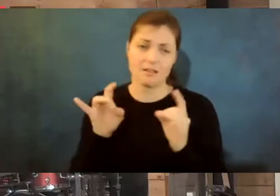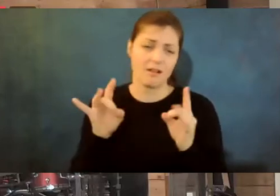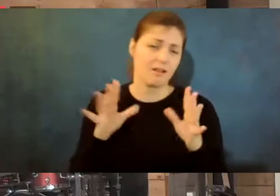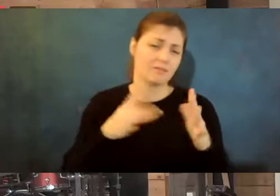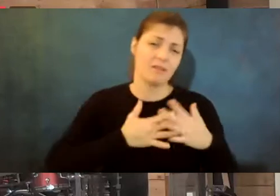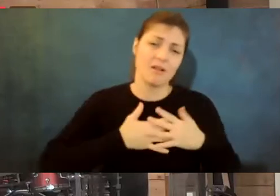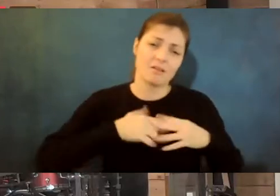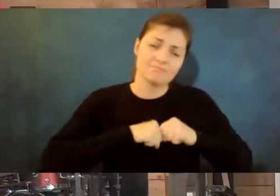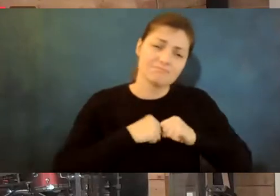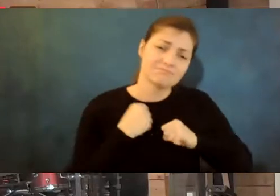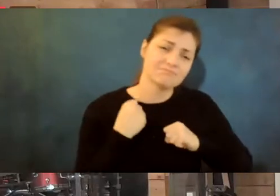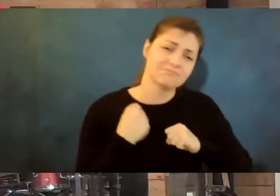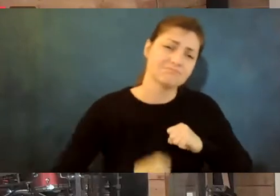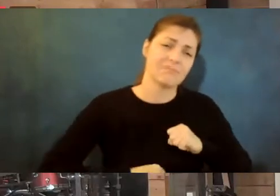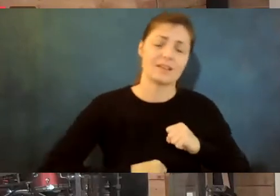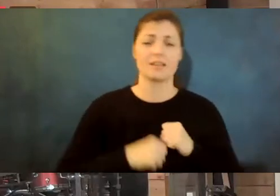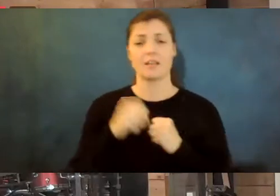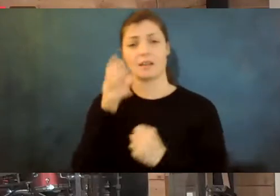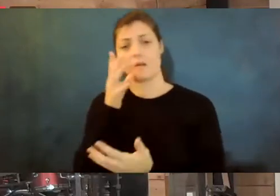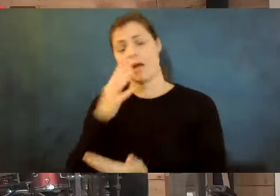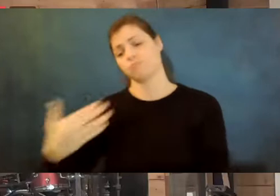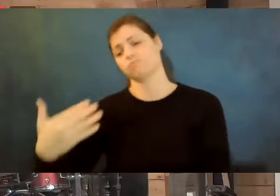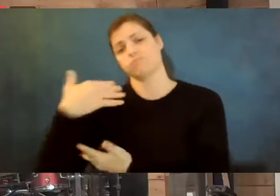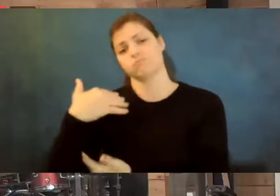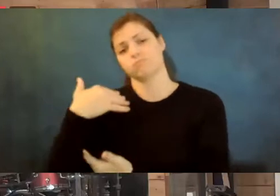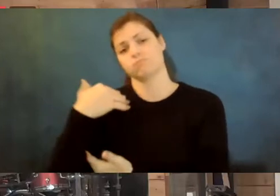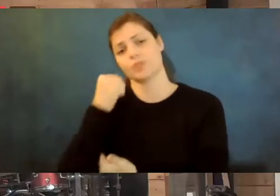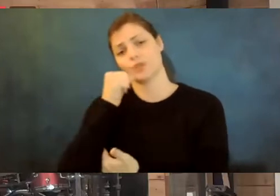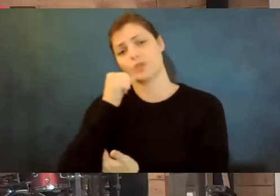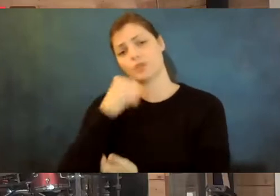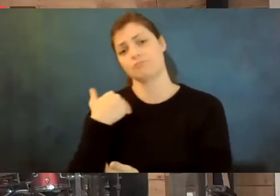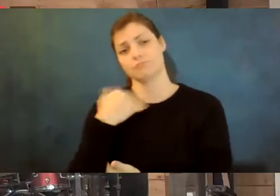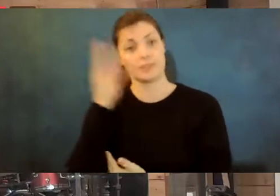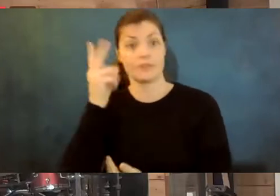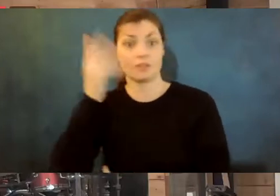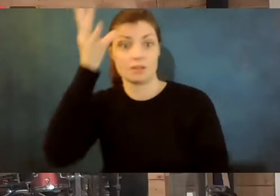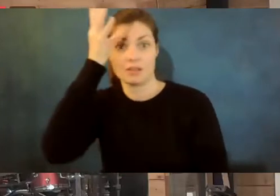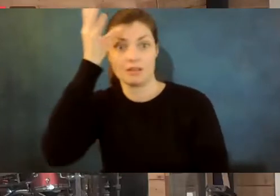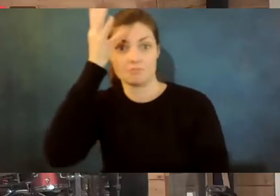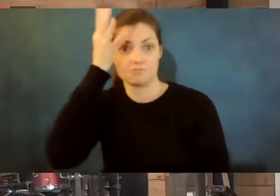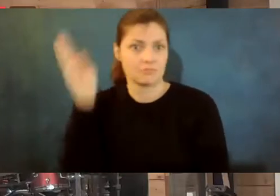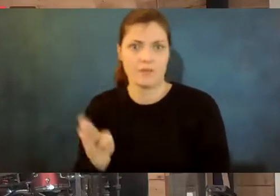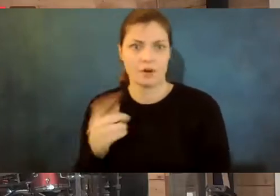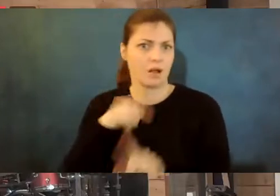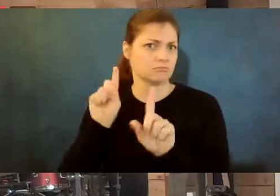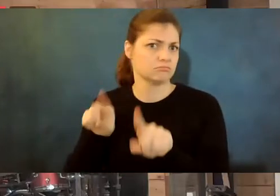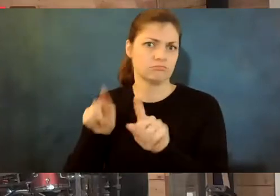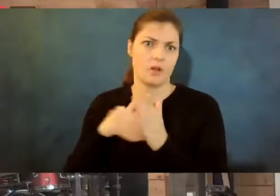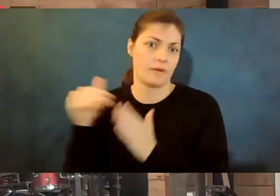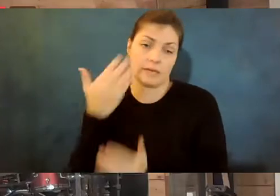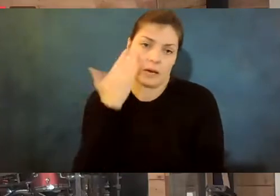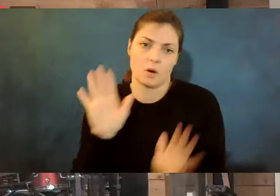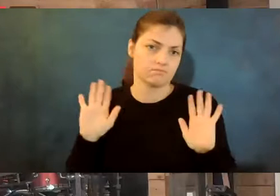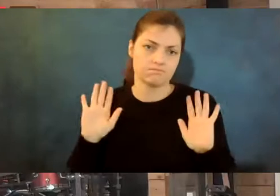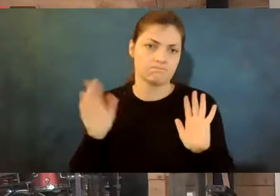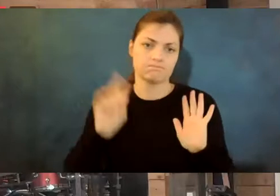heartbreaking. So she's holding her little girl. I never saw the dad, and I was there a bunch of hours, so I don't know